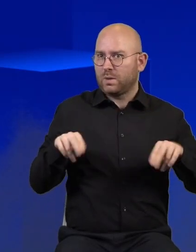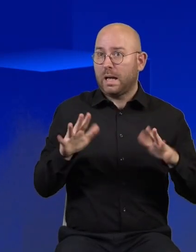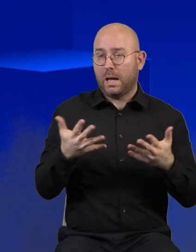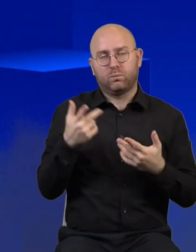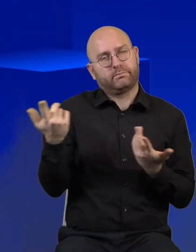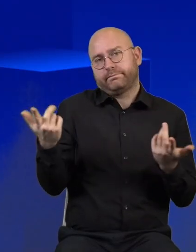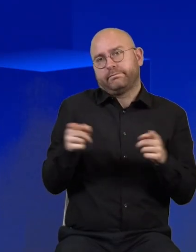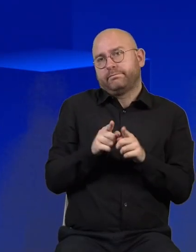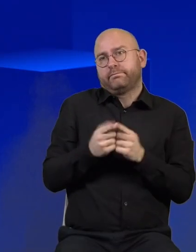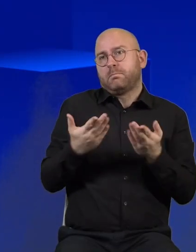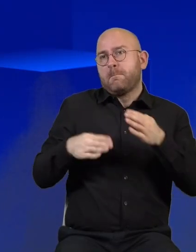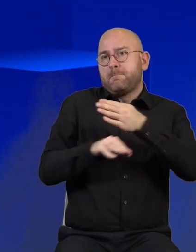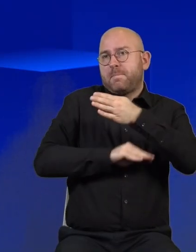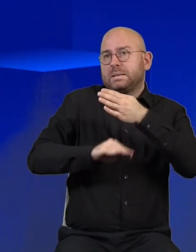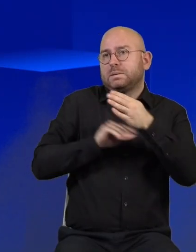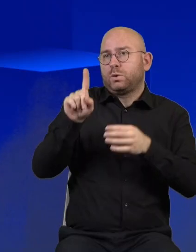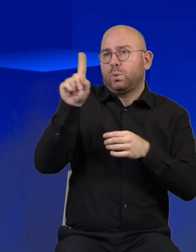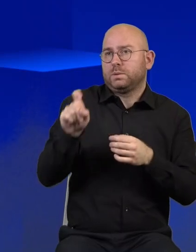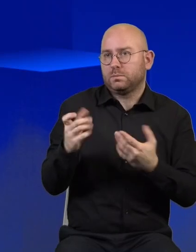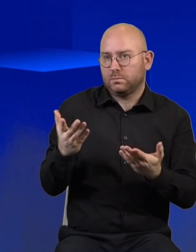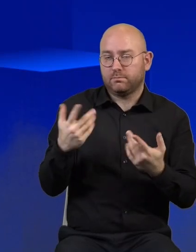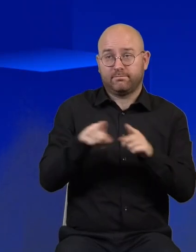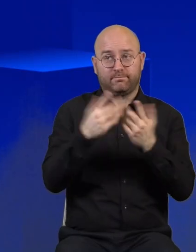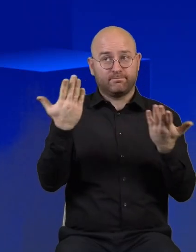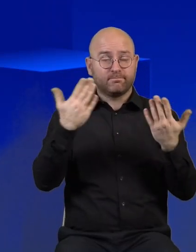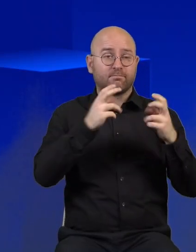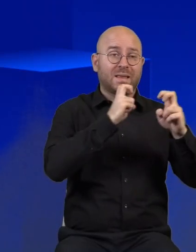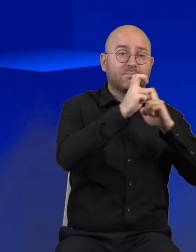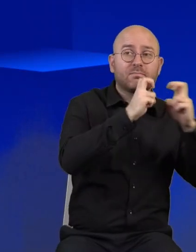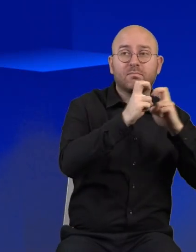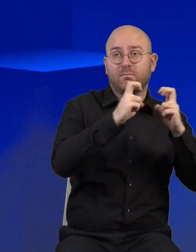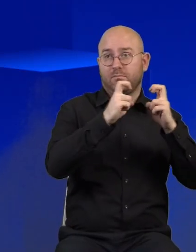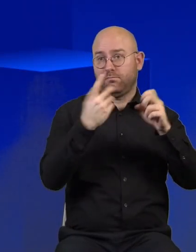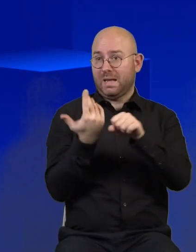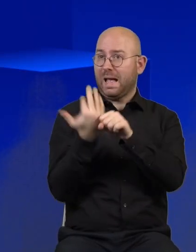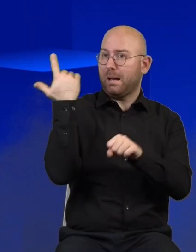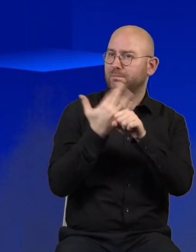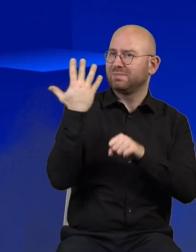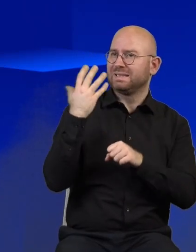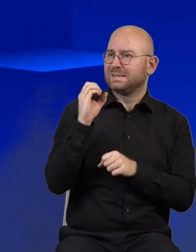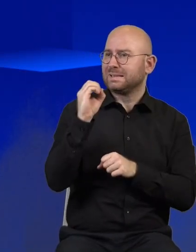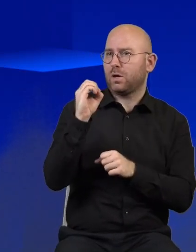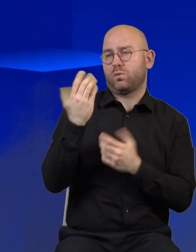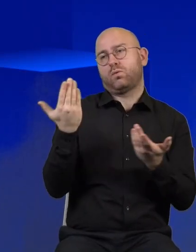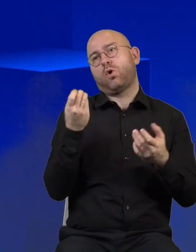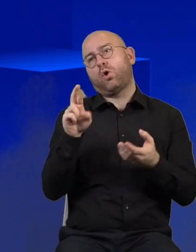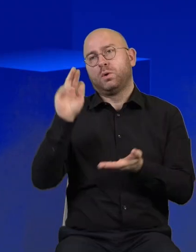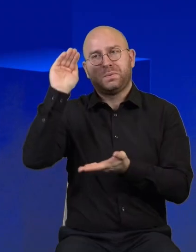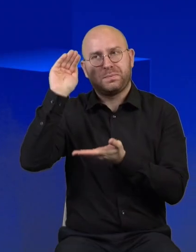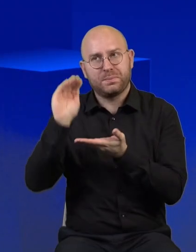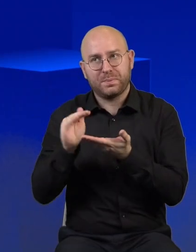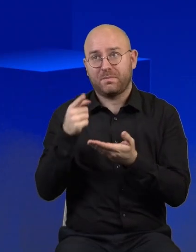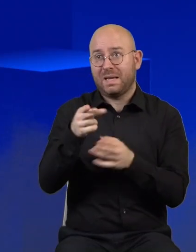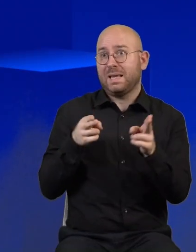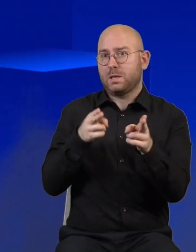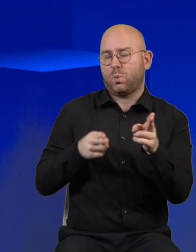transport means. Like I already said, rail being a good example. However, this is the